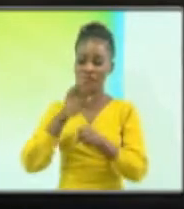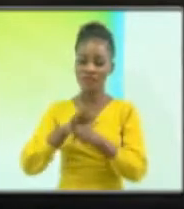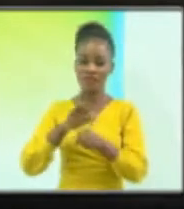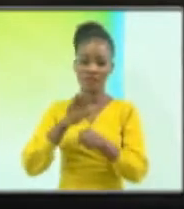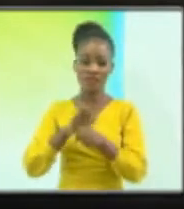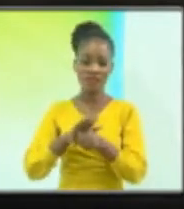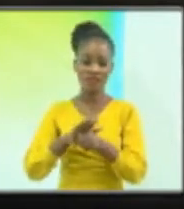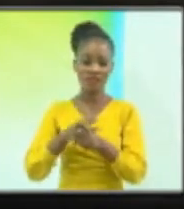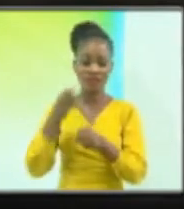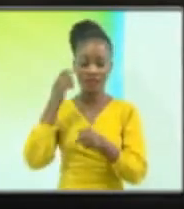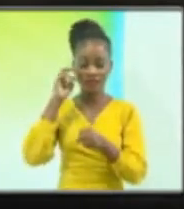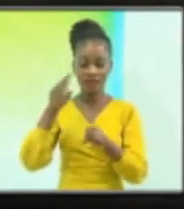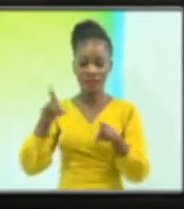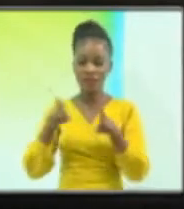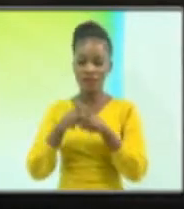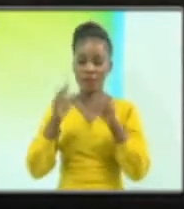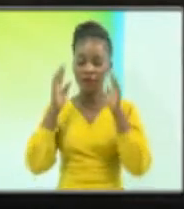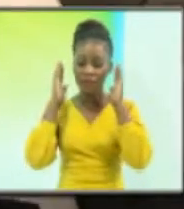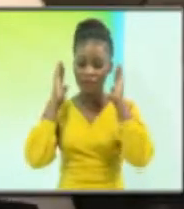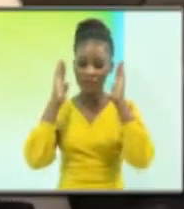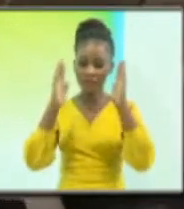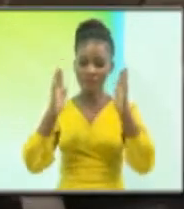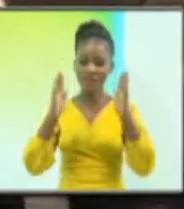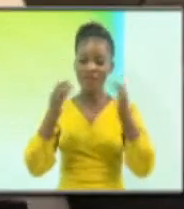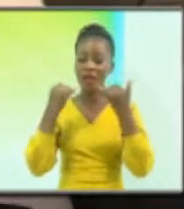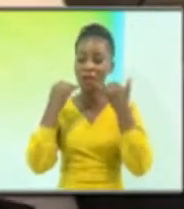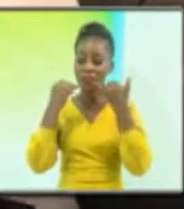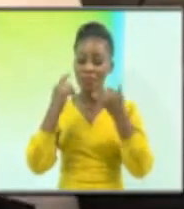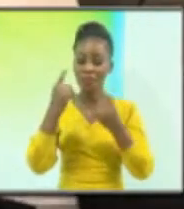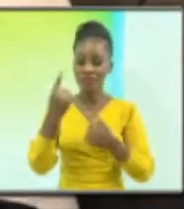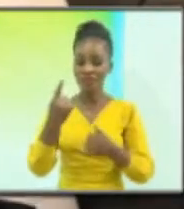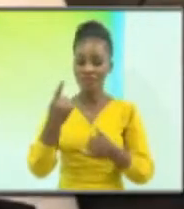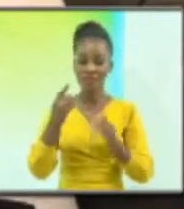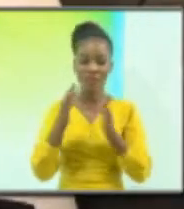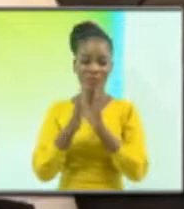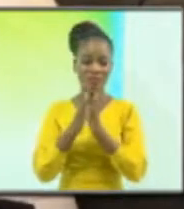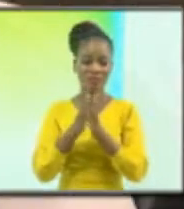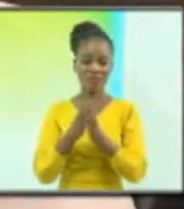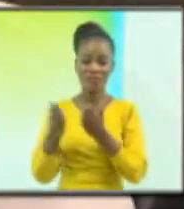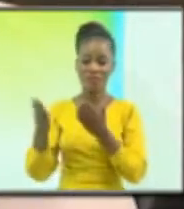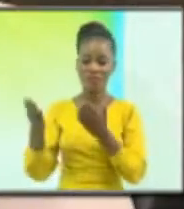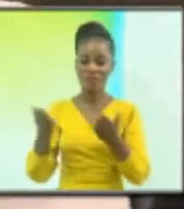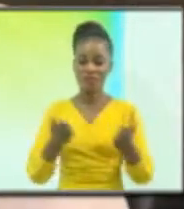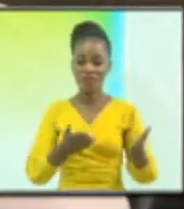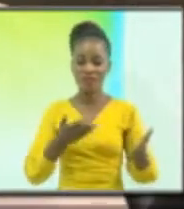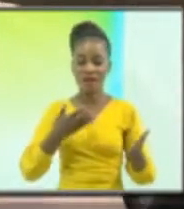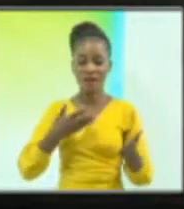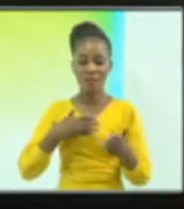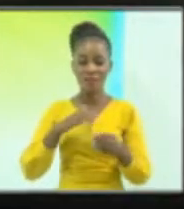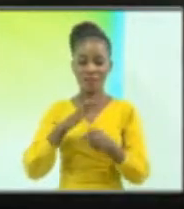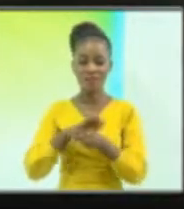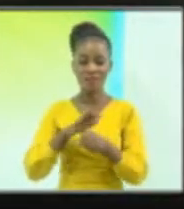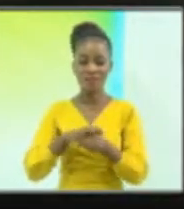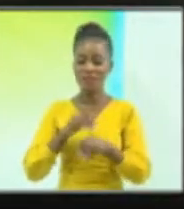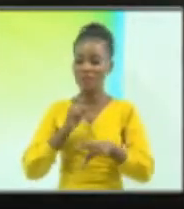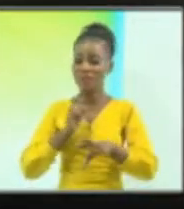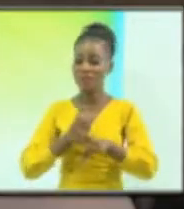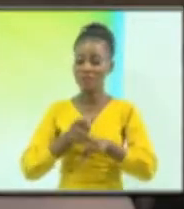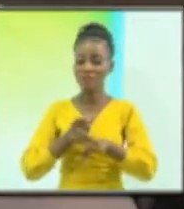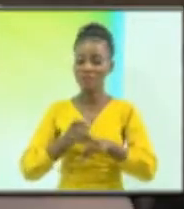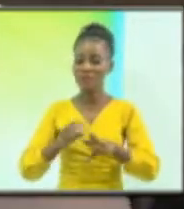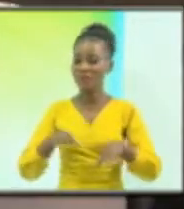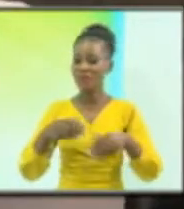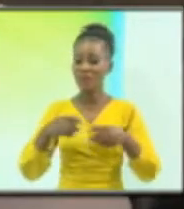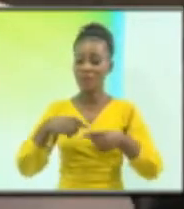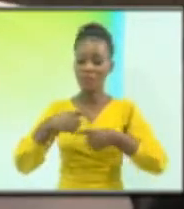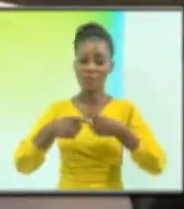It looks like this program is so popular. It's a popular one, and because here we had we handle the hard ones. Wow. It's a continuation